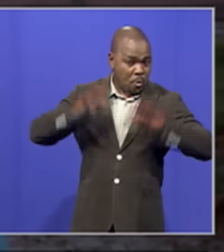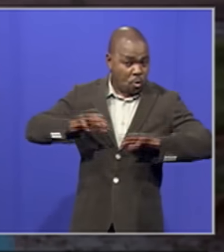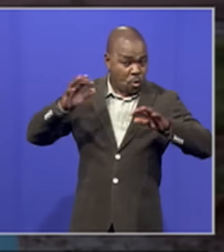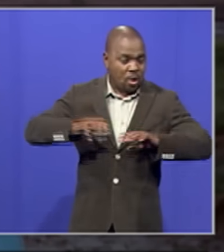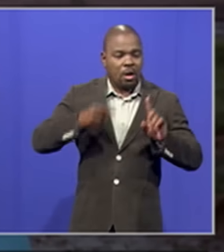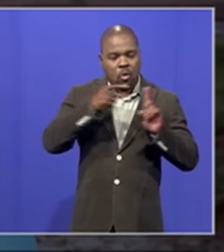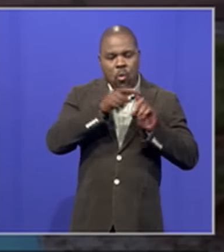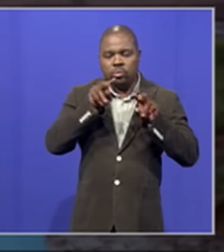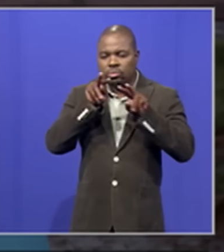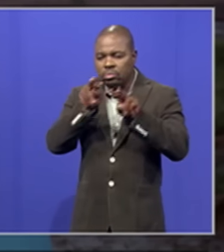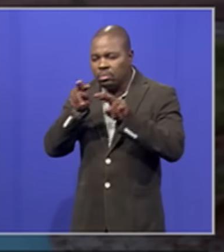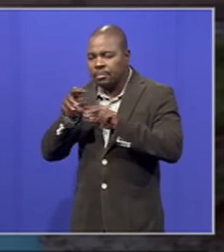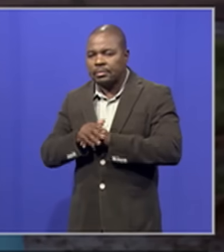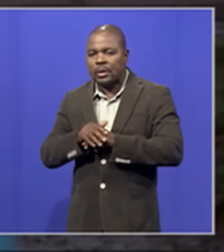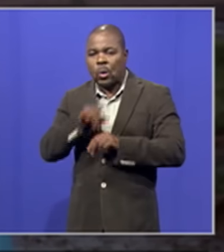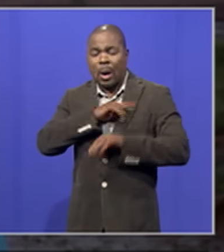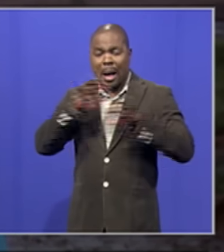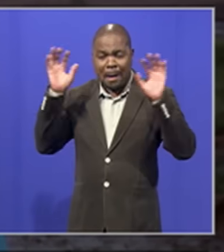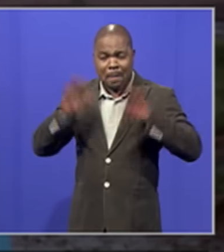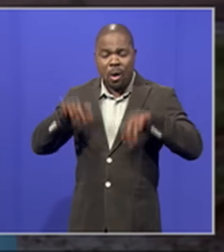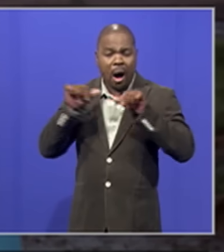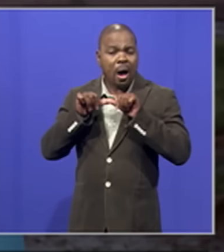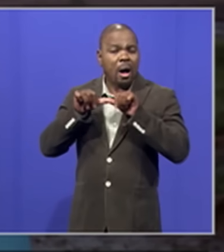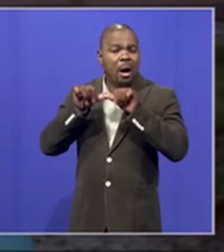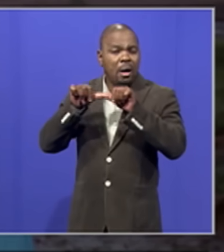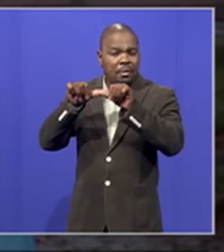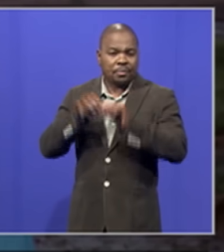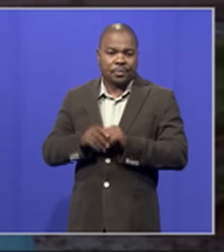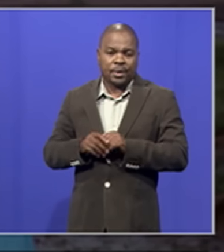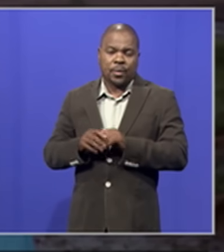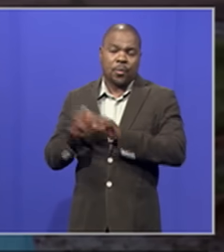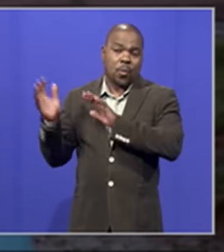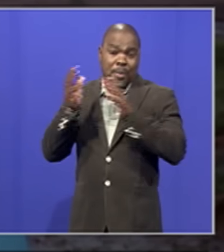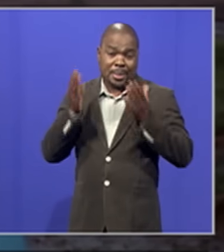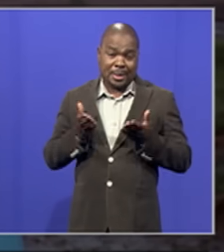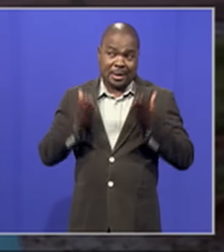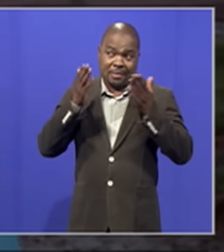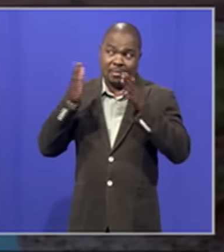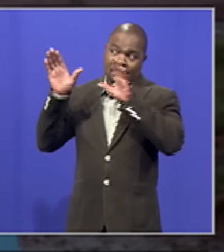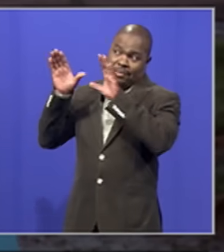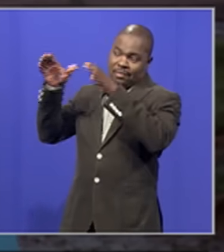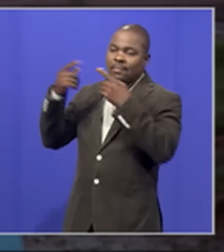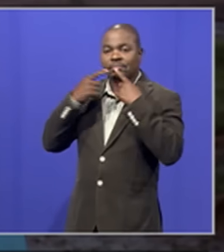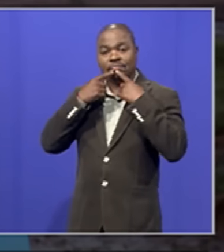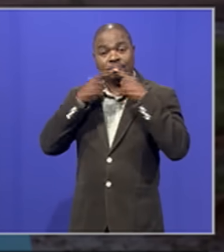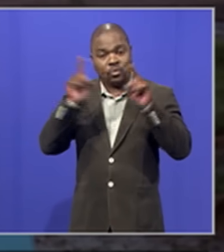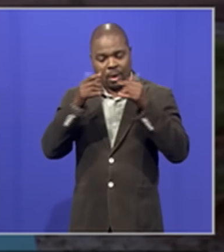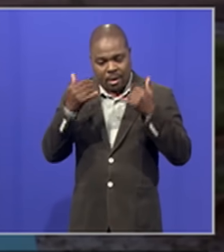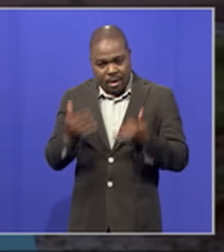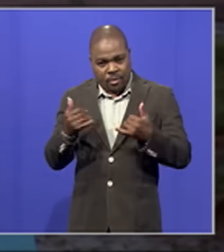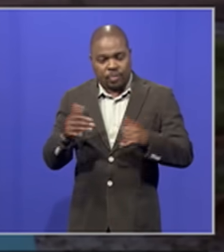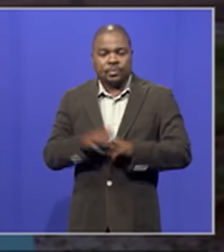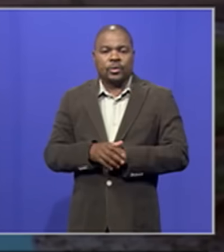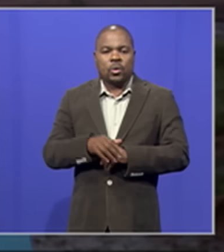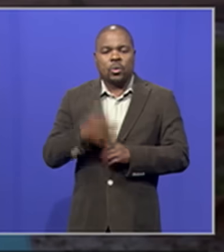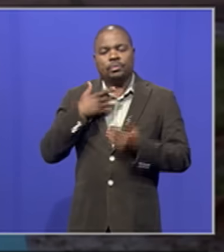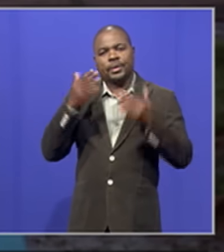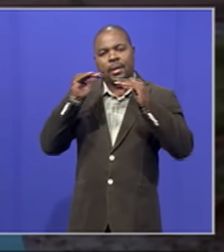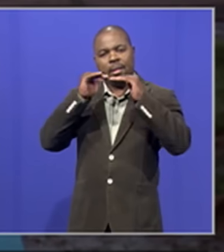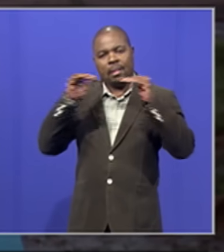leng gore di tswelela pele go na ra itse gore ba lekala la tsa maemo a bosa ba tlhalositse gore ga jana re